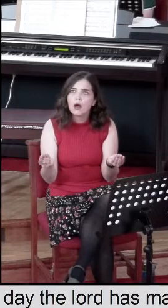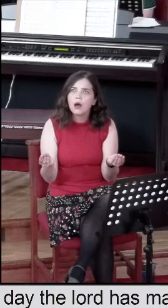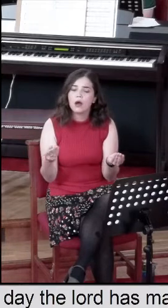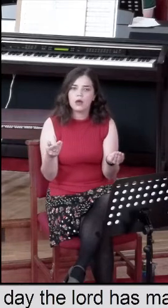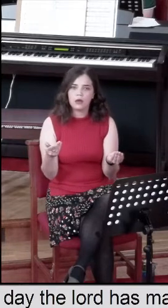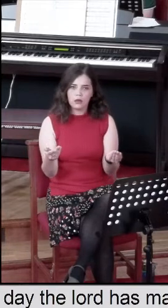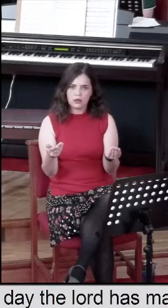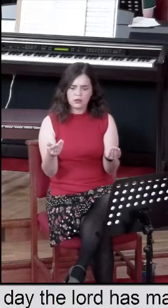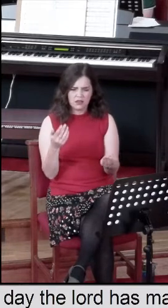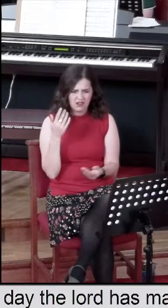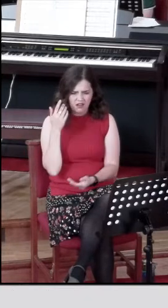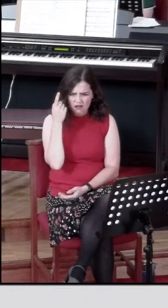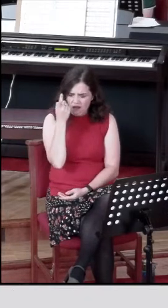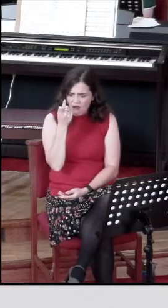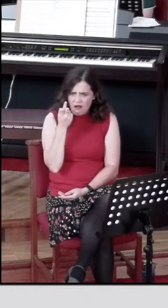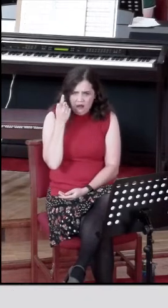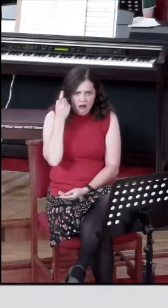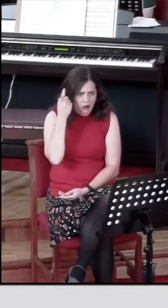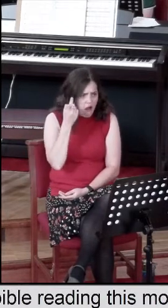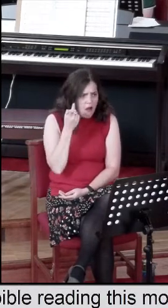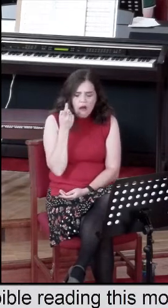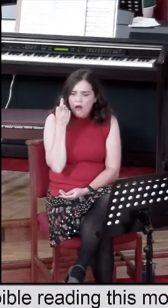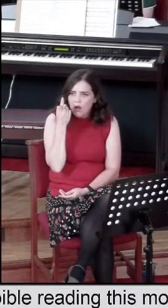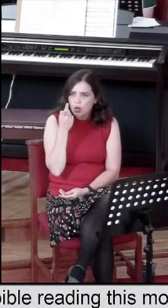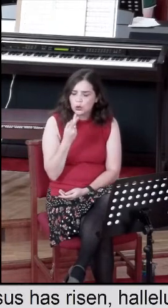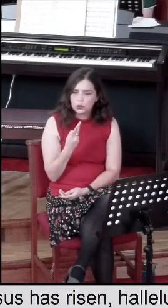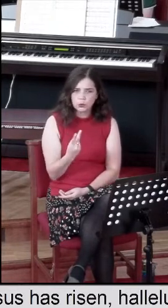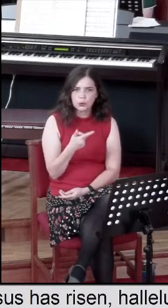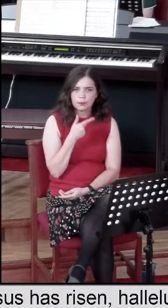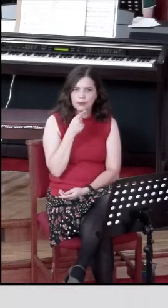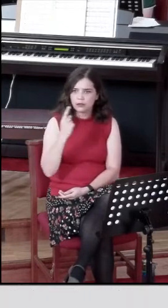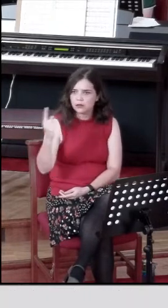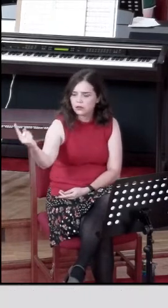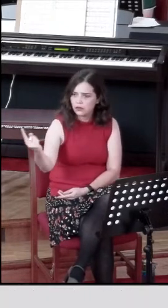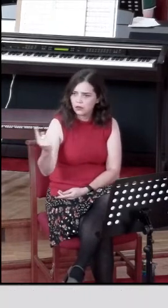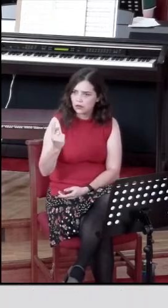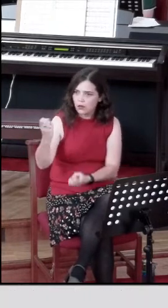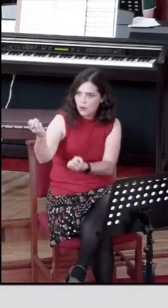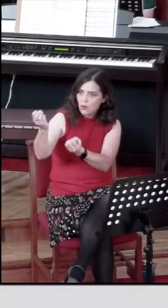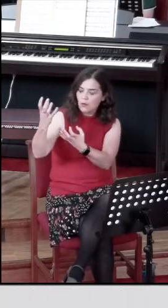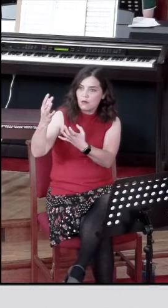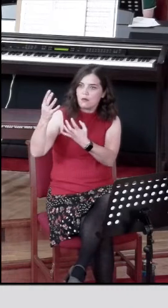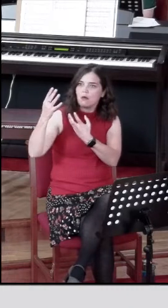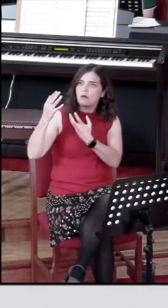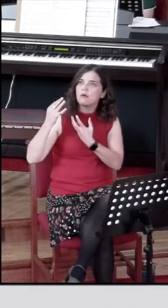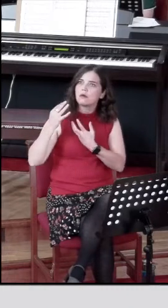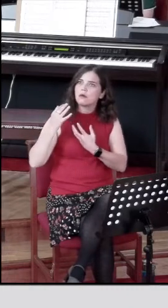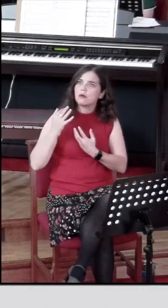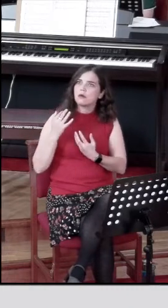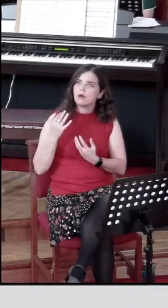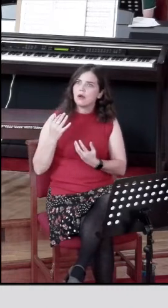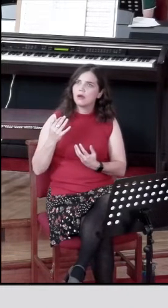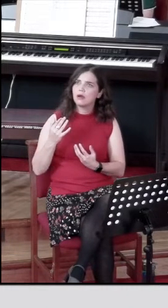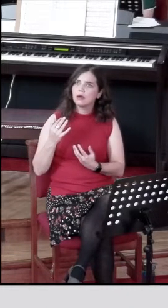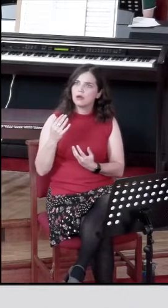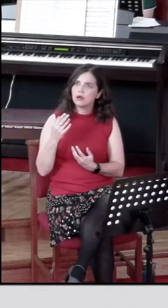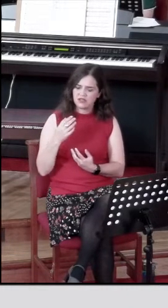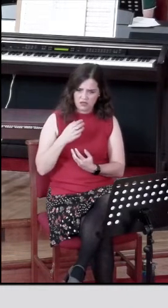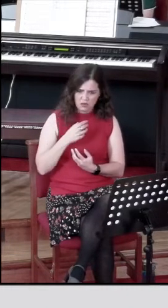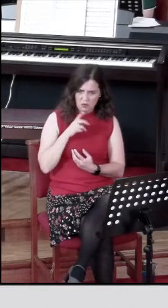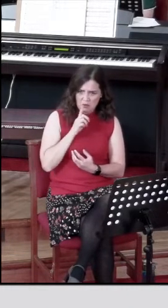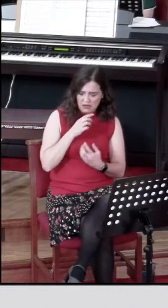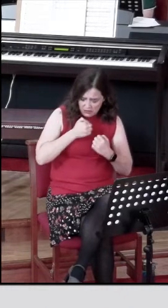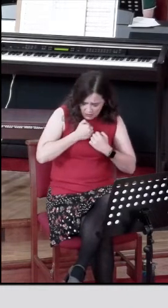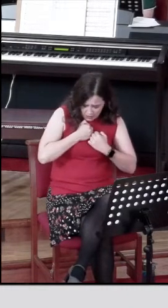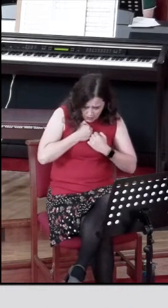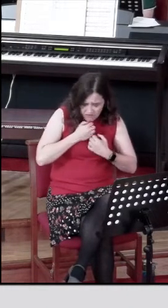While they were wondering about this, suddenly two men in clothes that gleamed like lightning stood beside them. In their fright, the women bowed